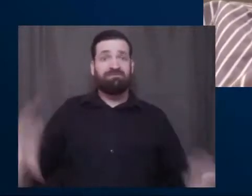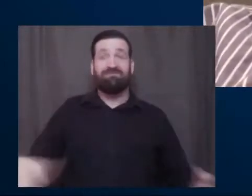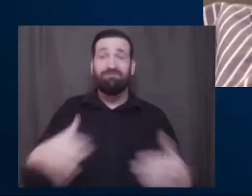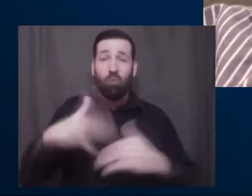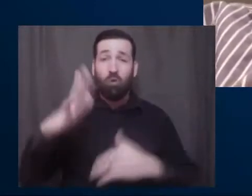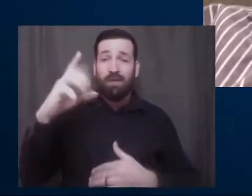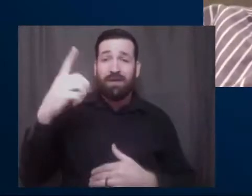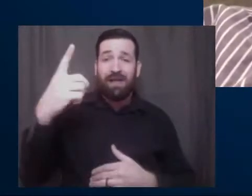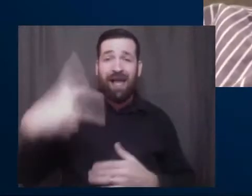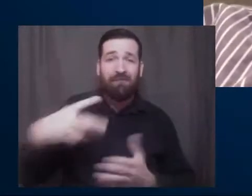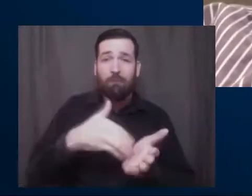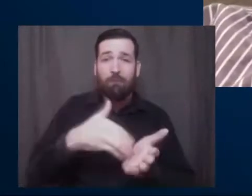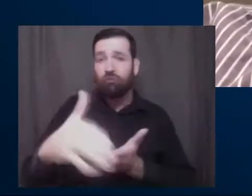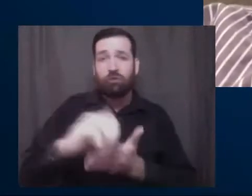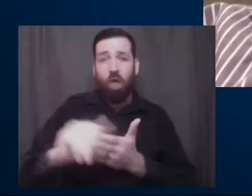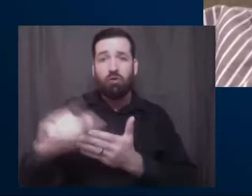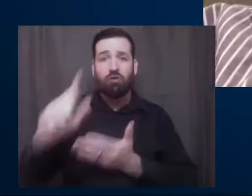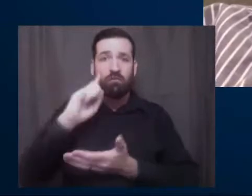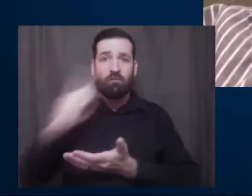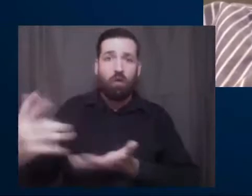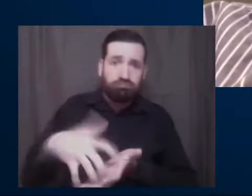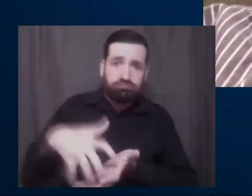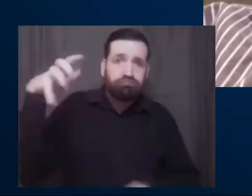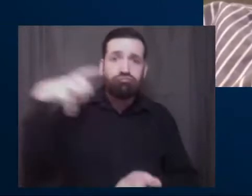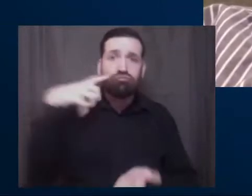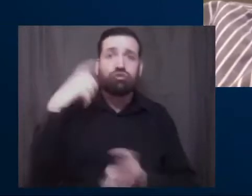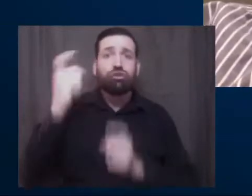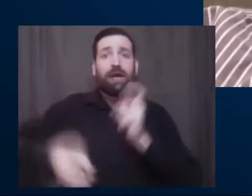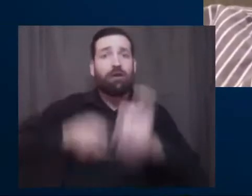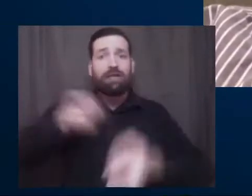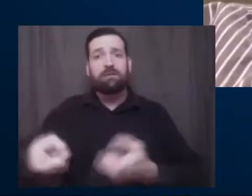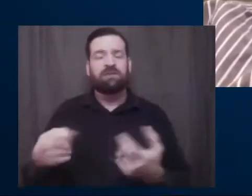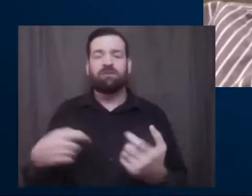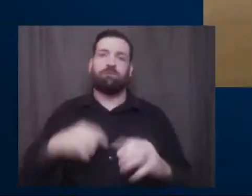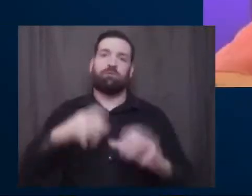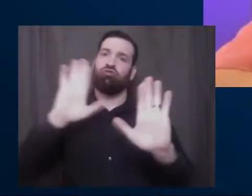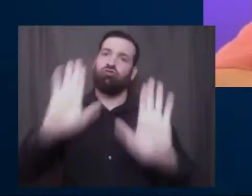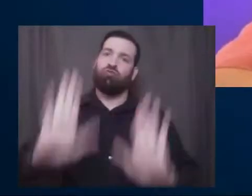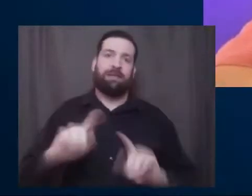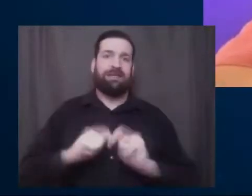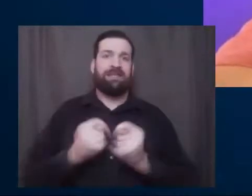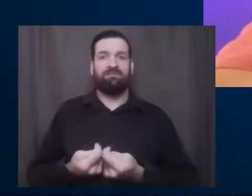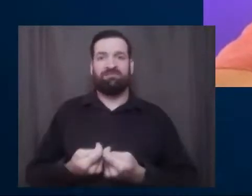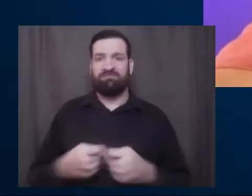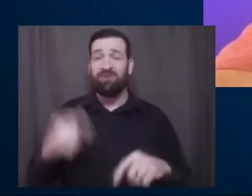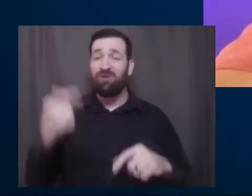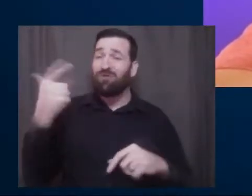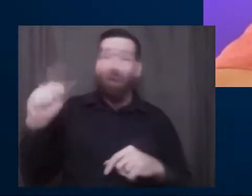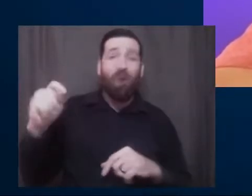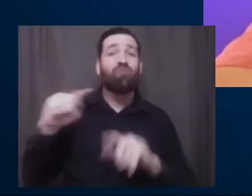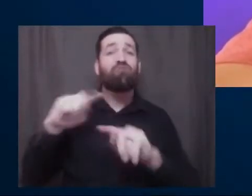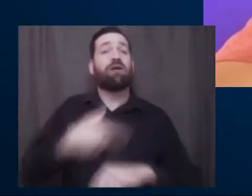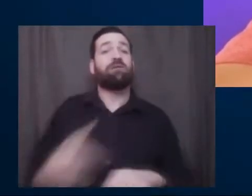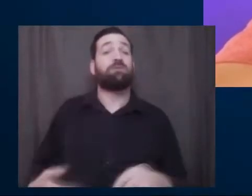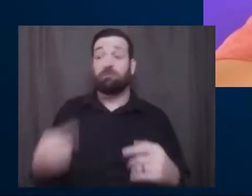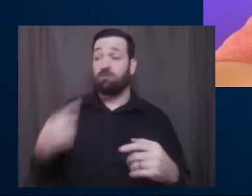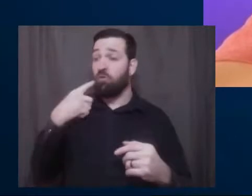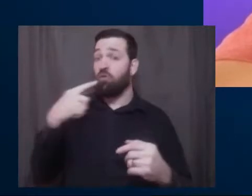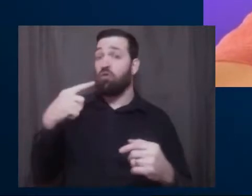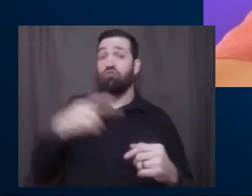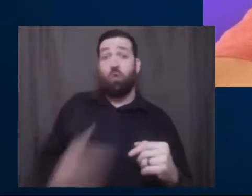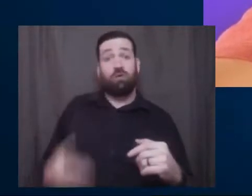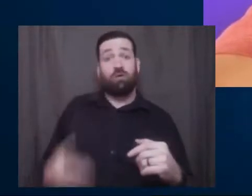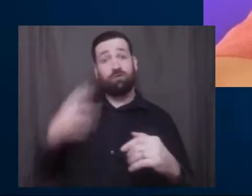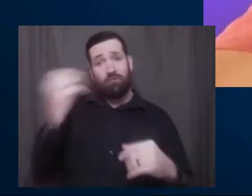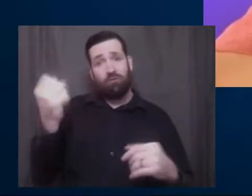help charities. That's what makes it a great team, and I can't wait to see them. Go Royals. Wow. When it comes to Royals memories, I have a lot of them.